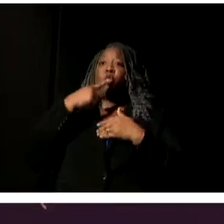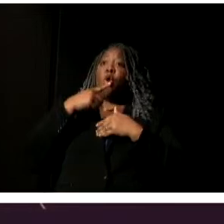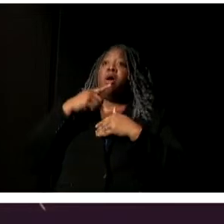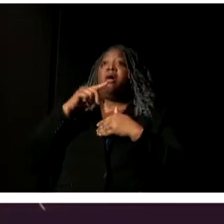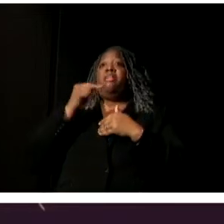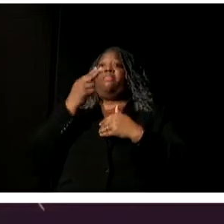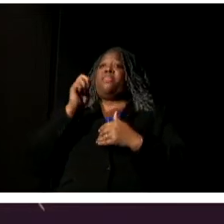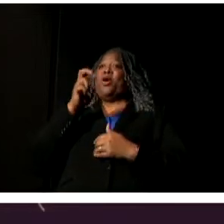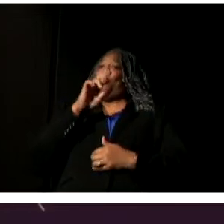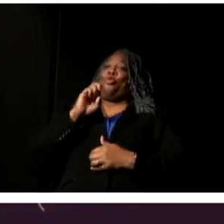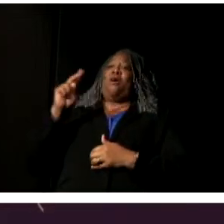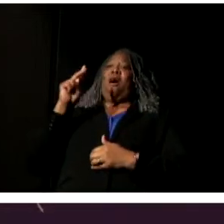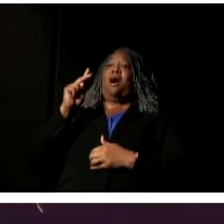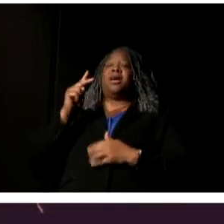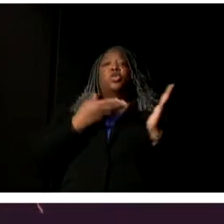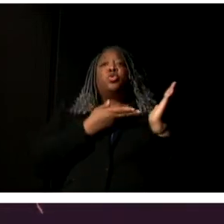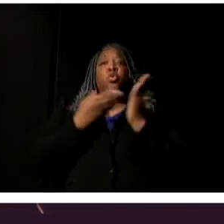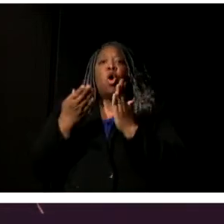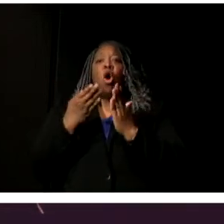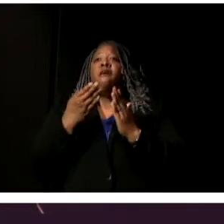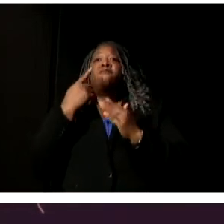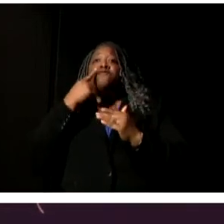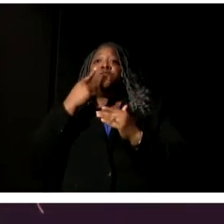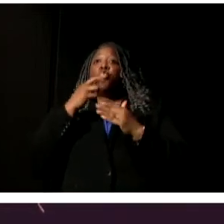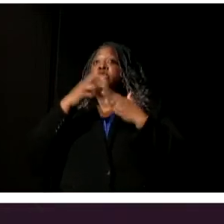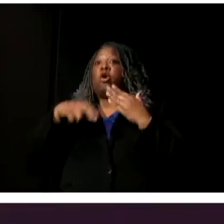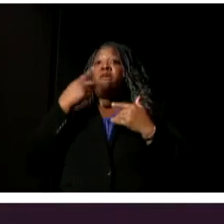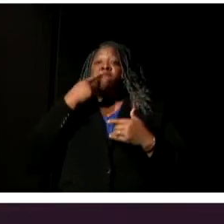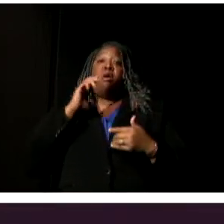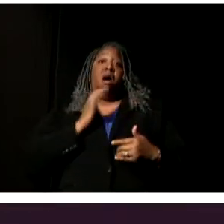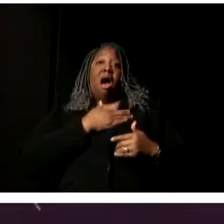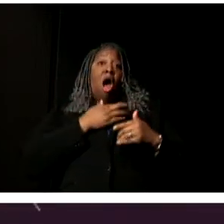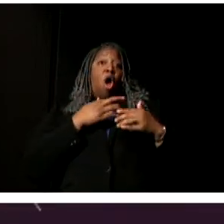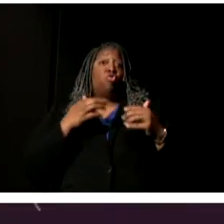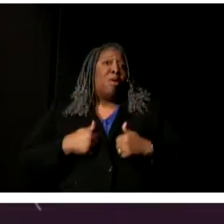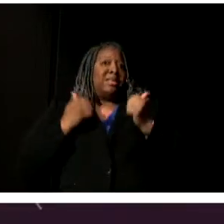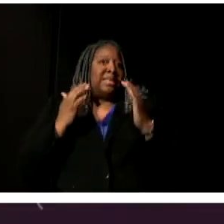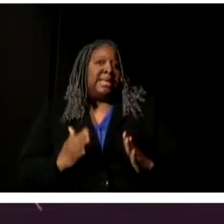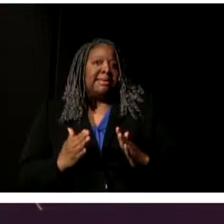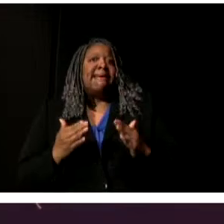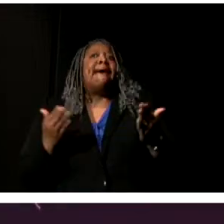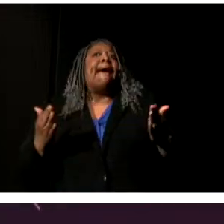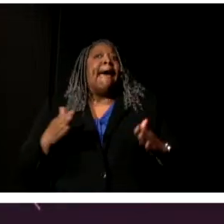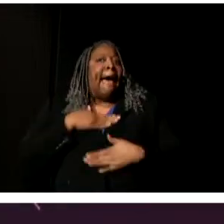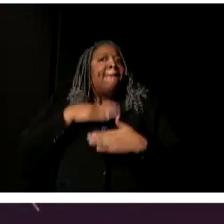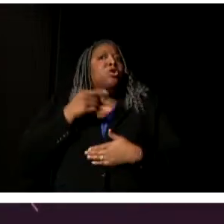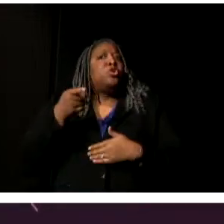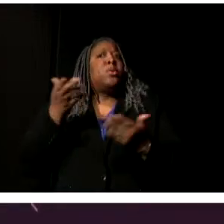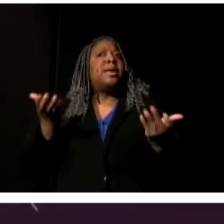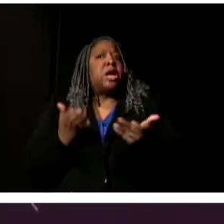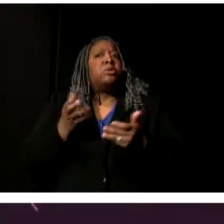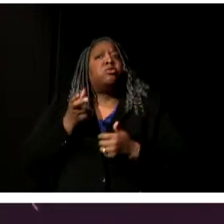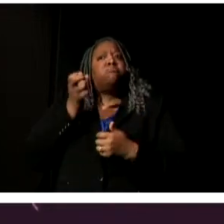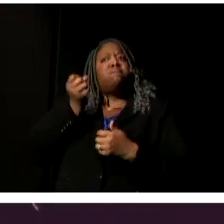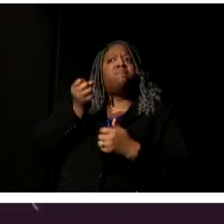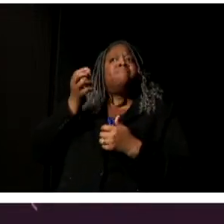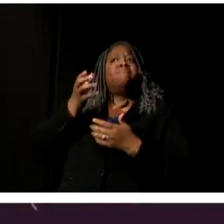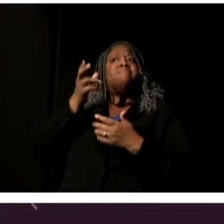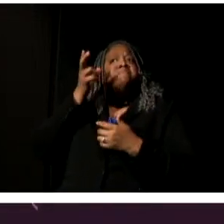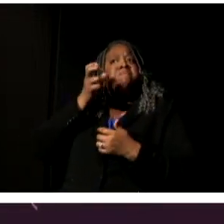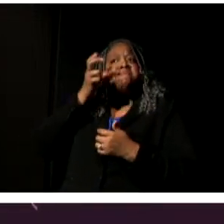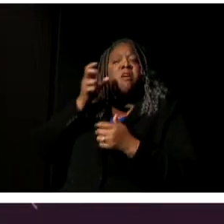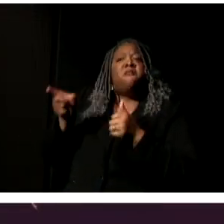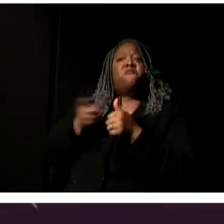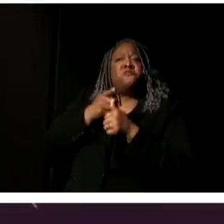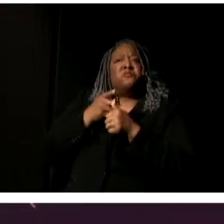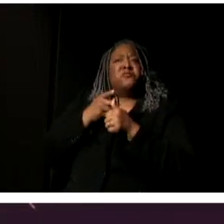to deliver results for our residents. And so I'm glad that you're here to hear firsthand what that looks like for